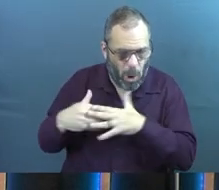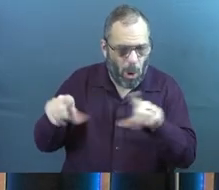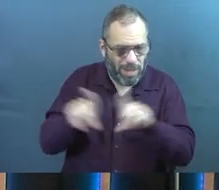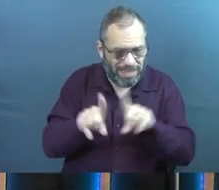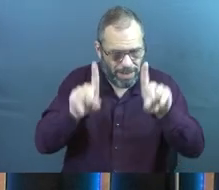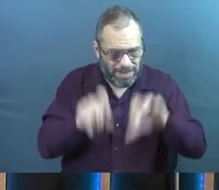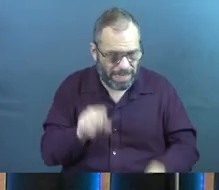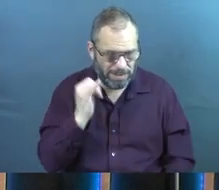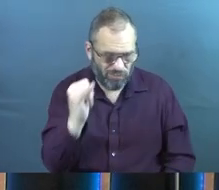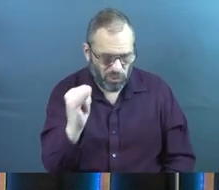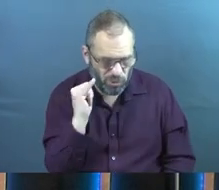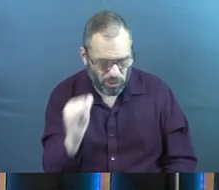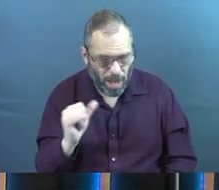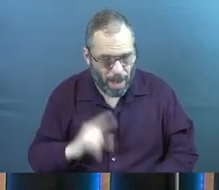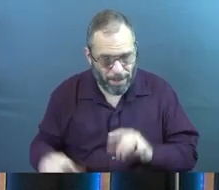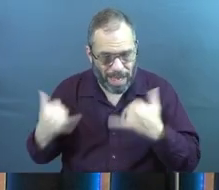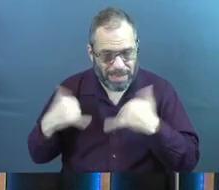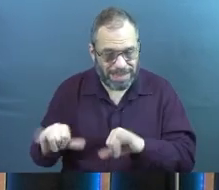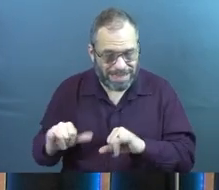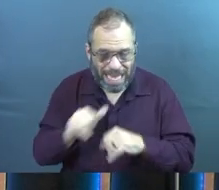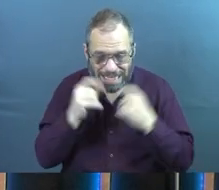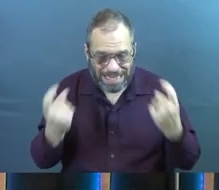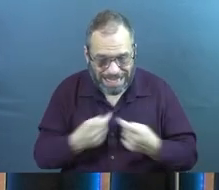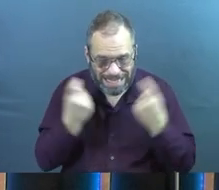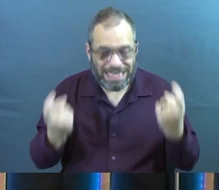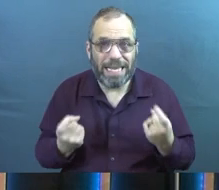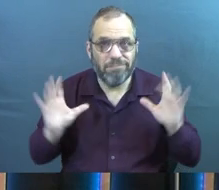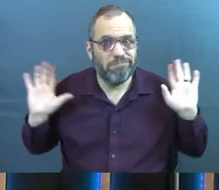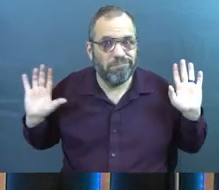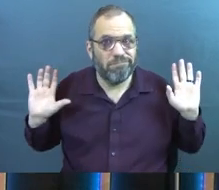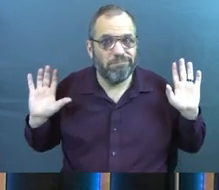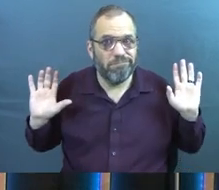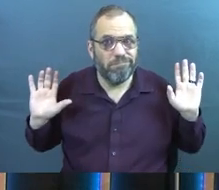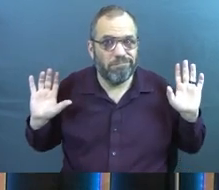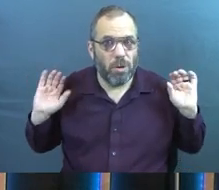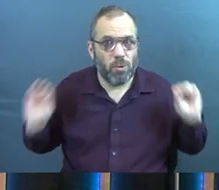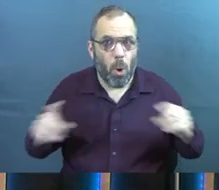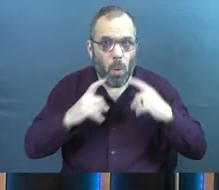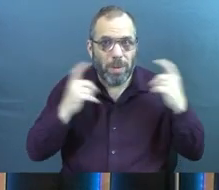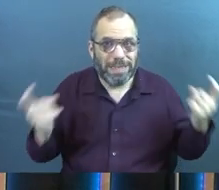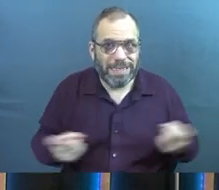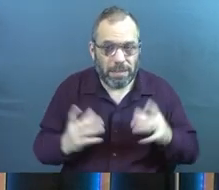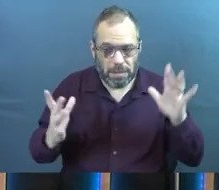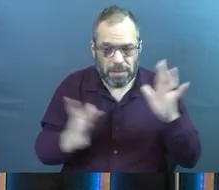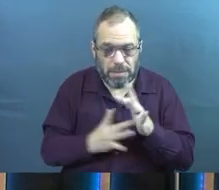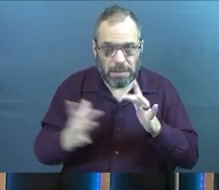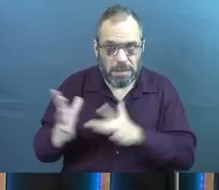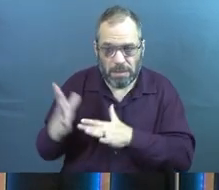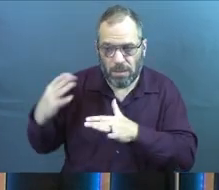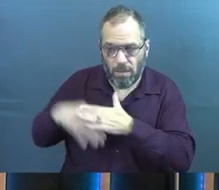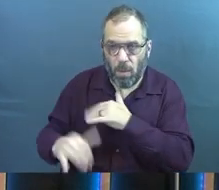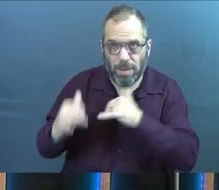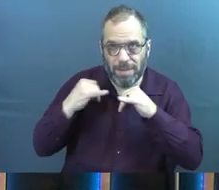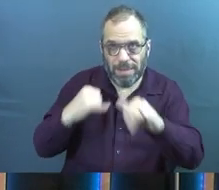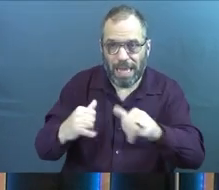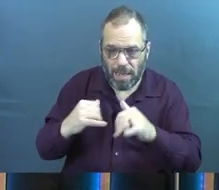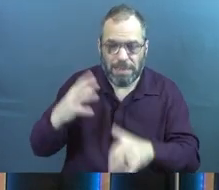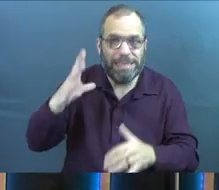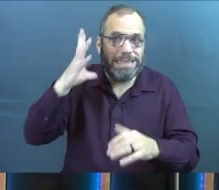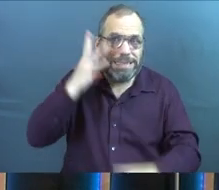same testings we do, yet he did not sin. Jesus was born like we were.